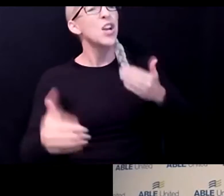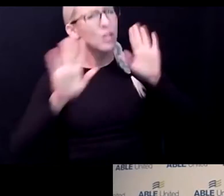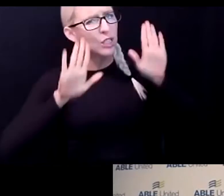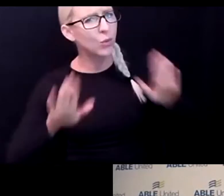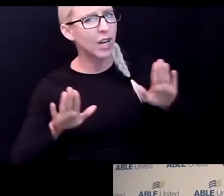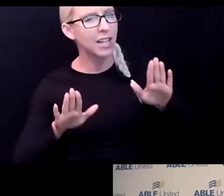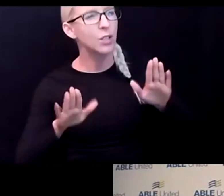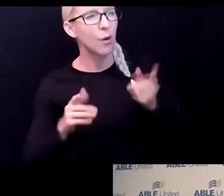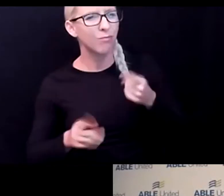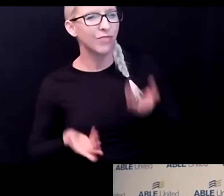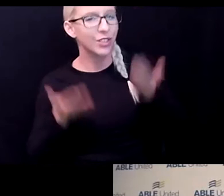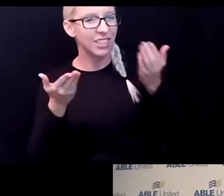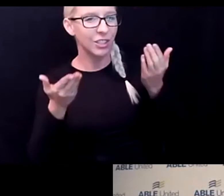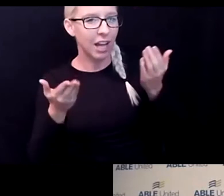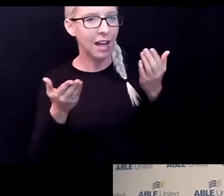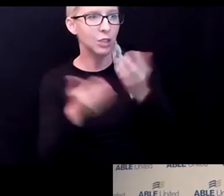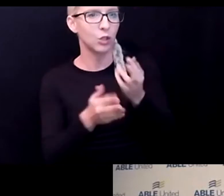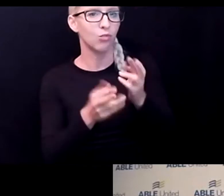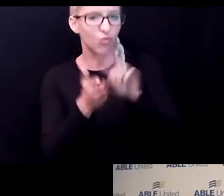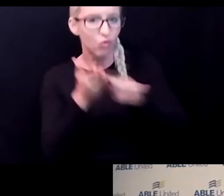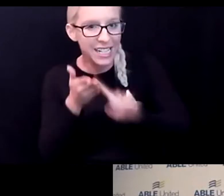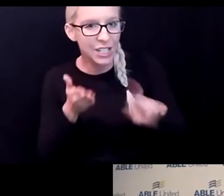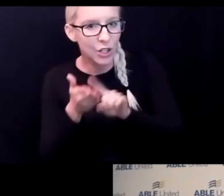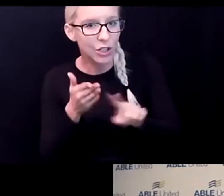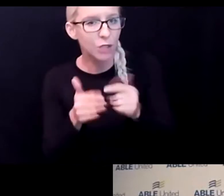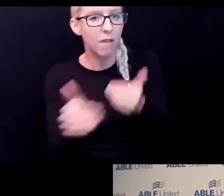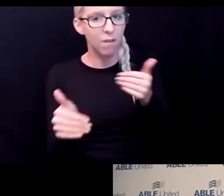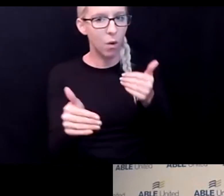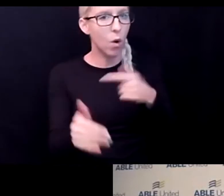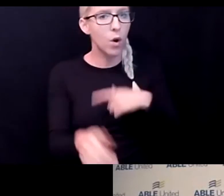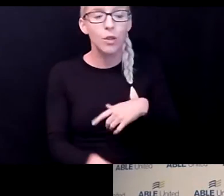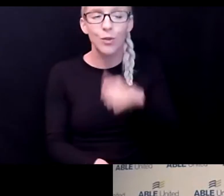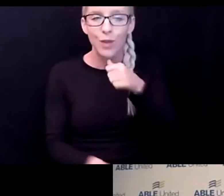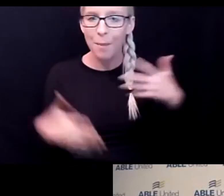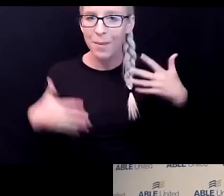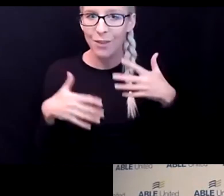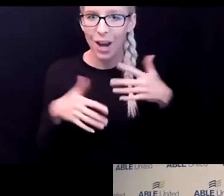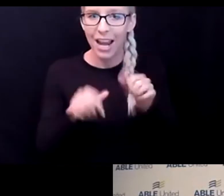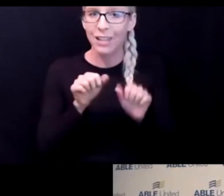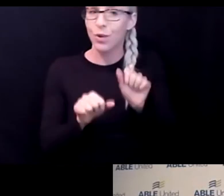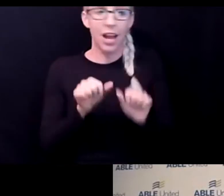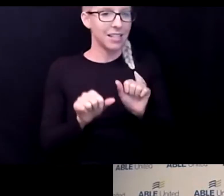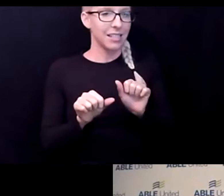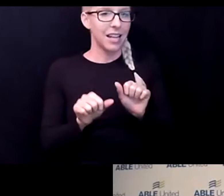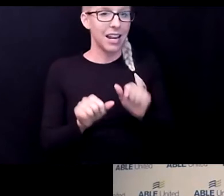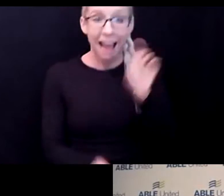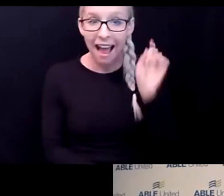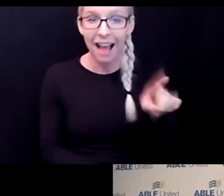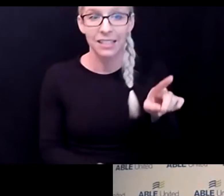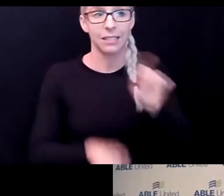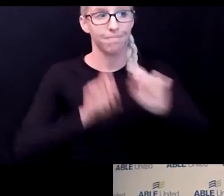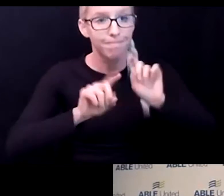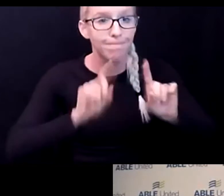out, don't be afraid to ask that attorney those questions on their experience working in guardianship and their history and